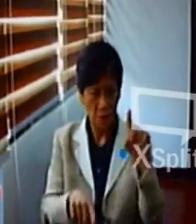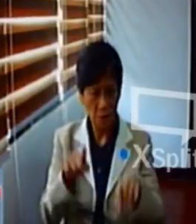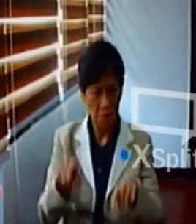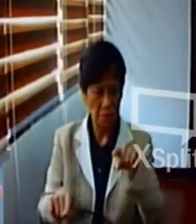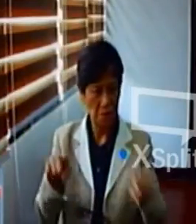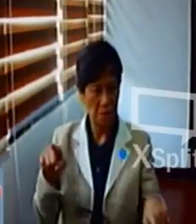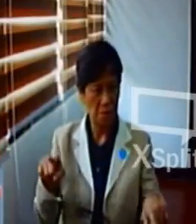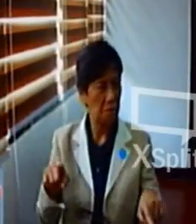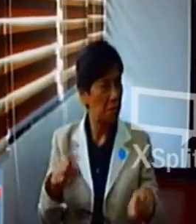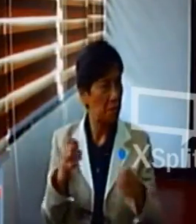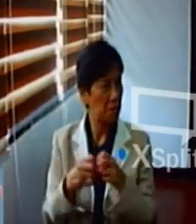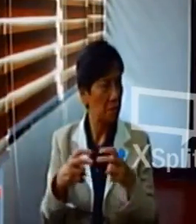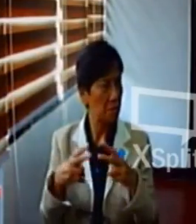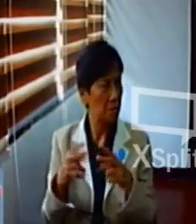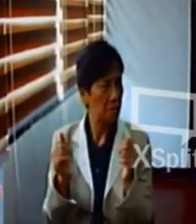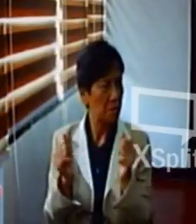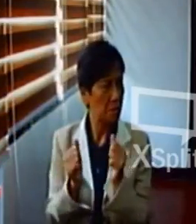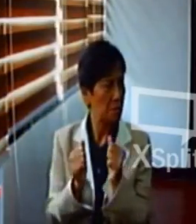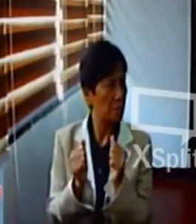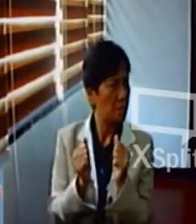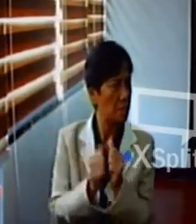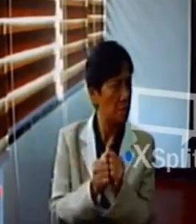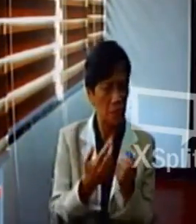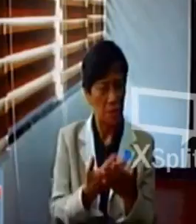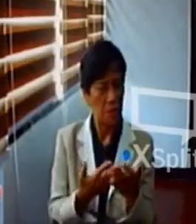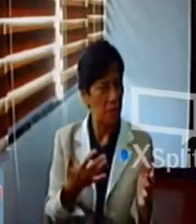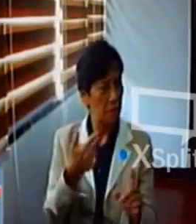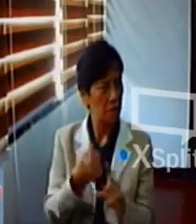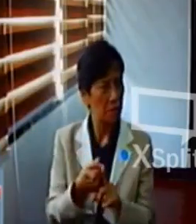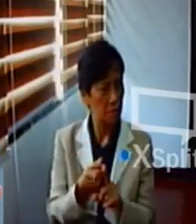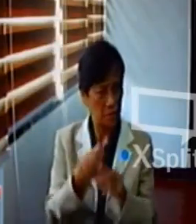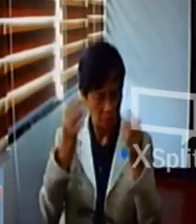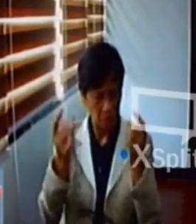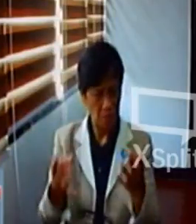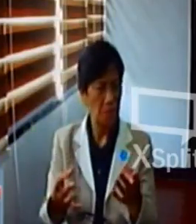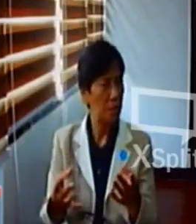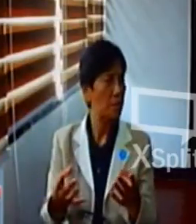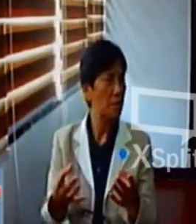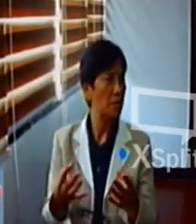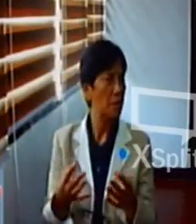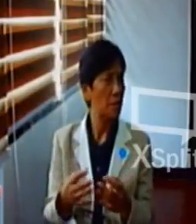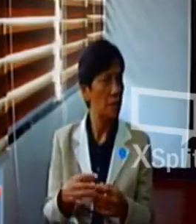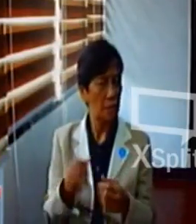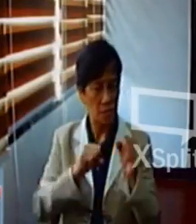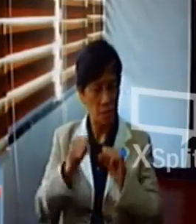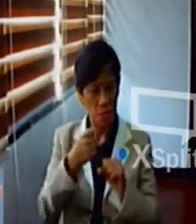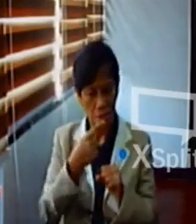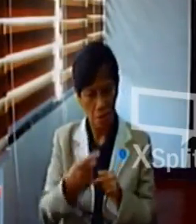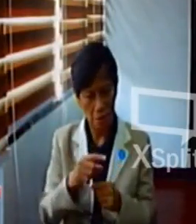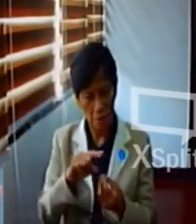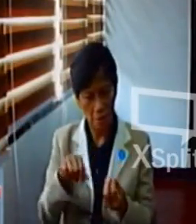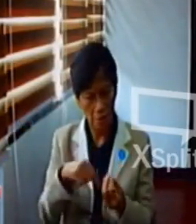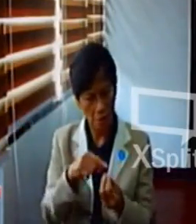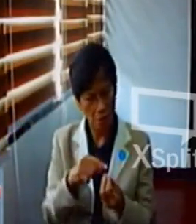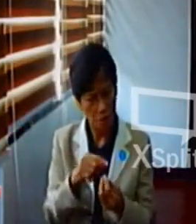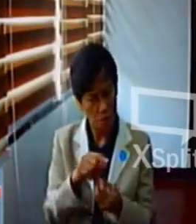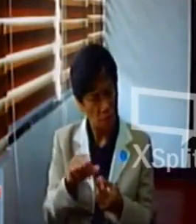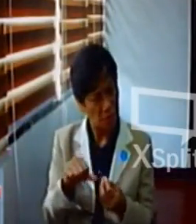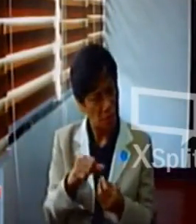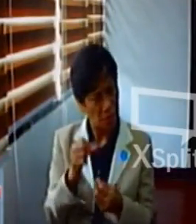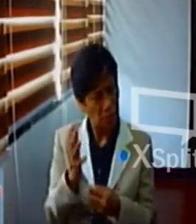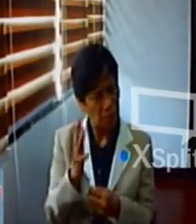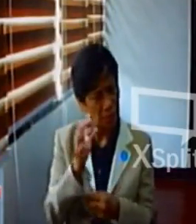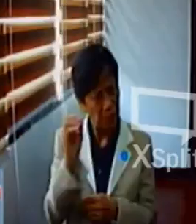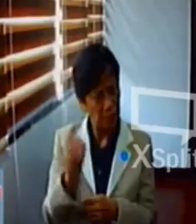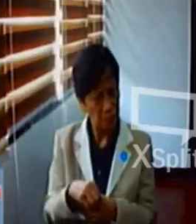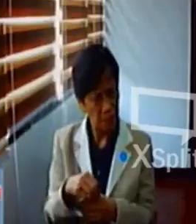even with these impacts, even with these threats, in fact, science is saying that around 50% of